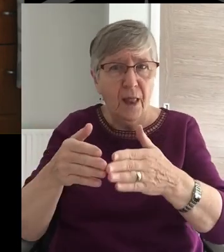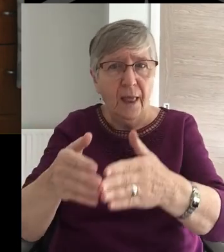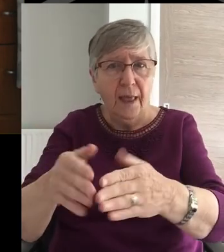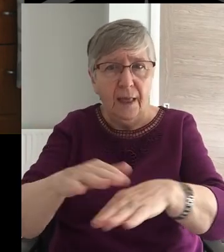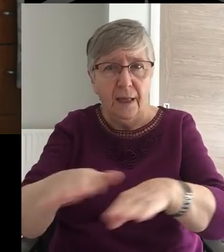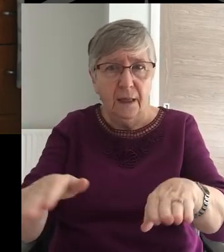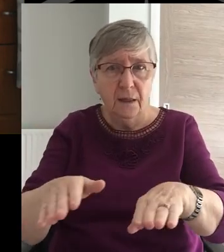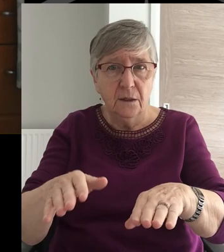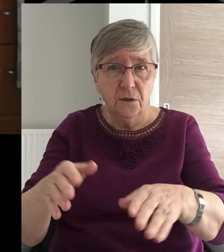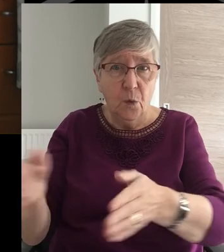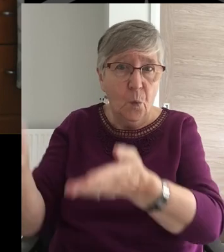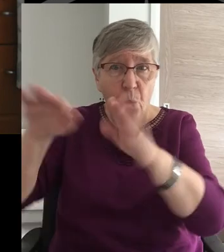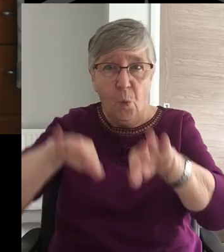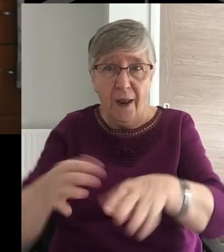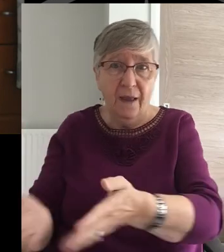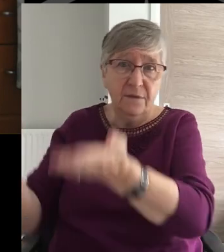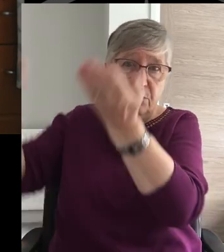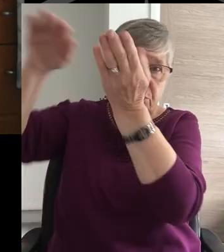swept over the boat.